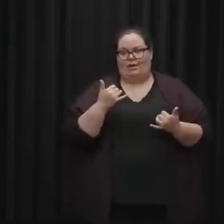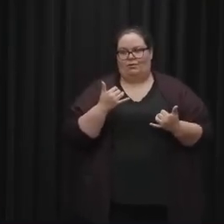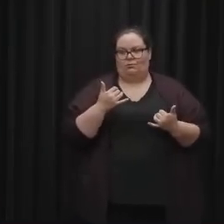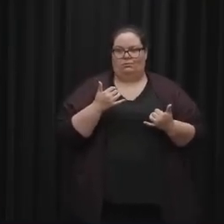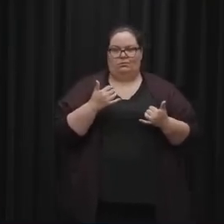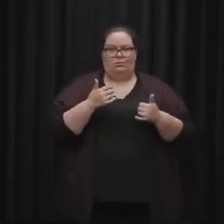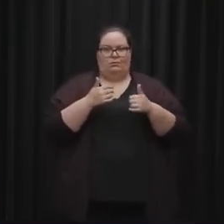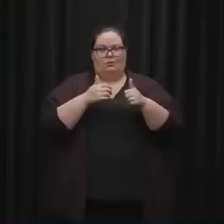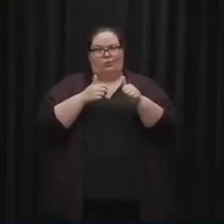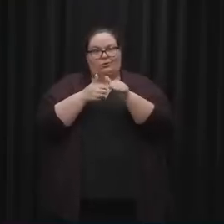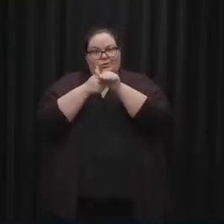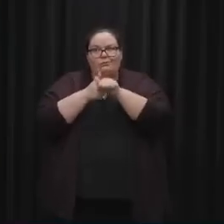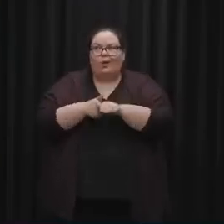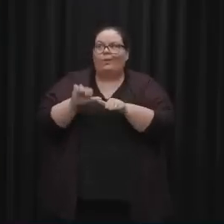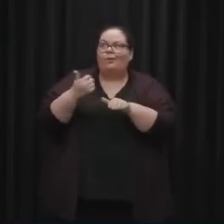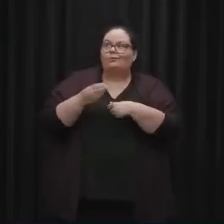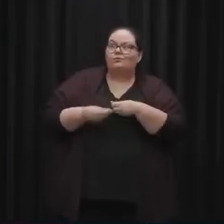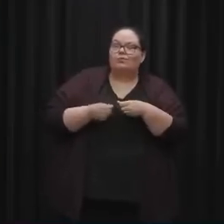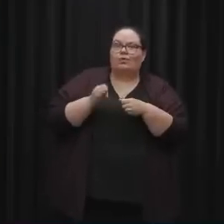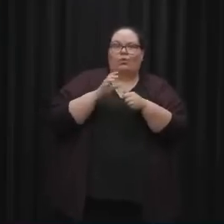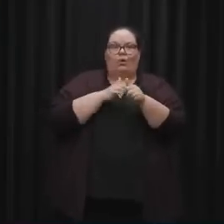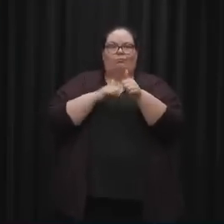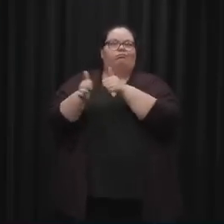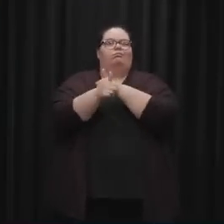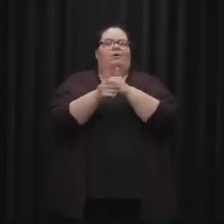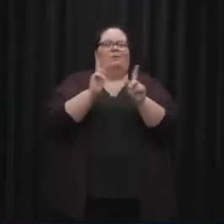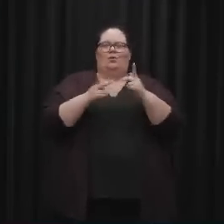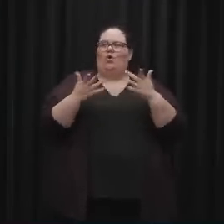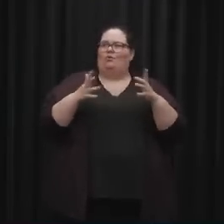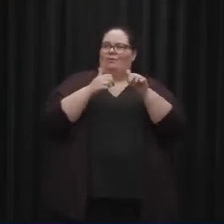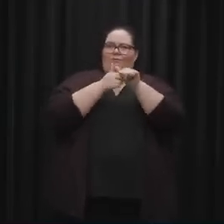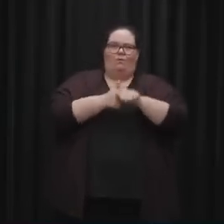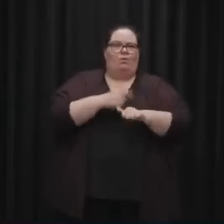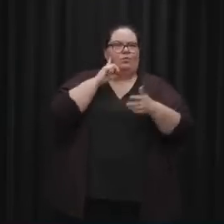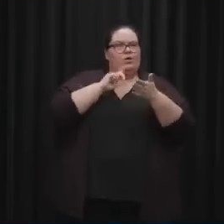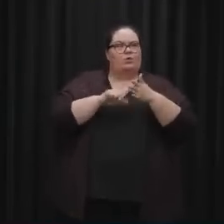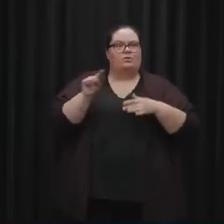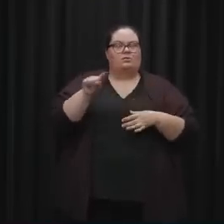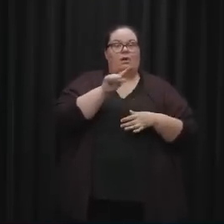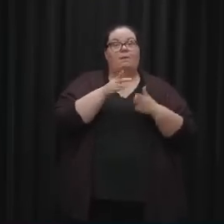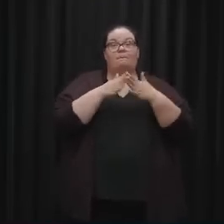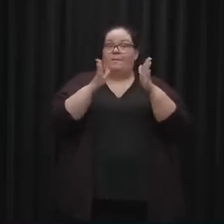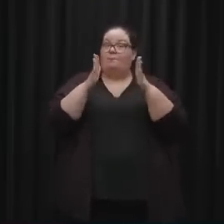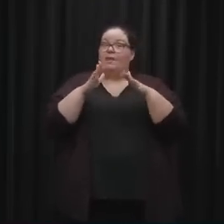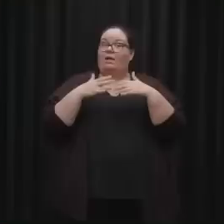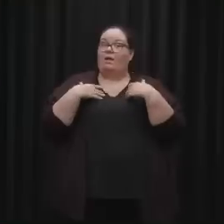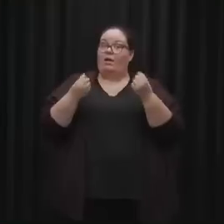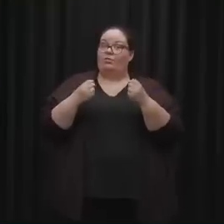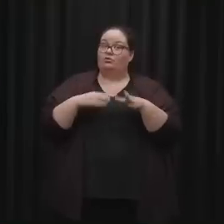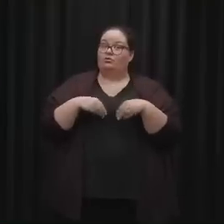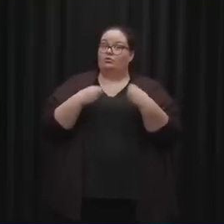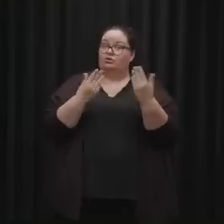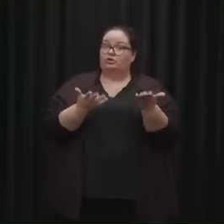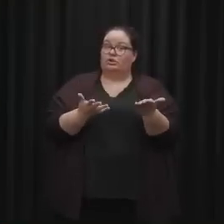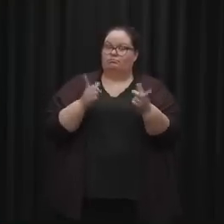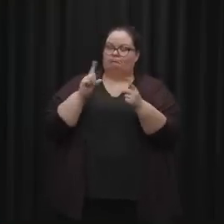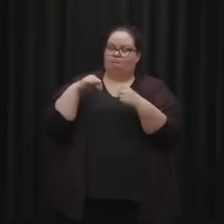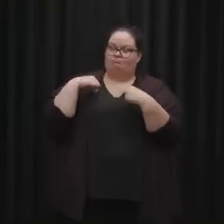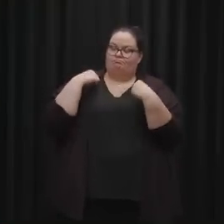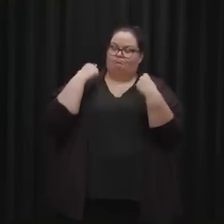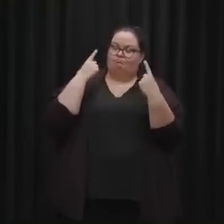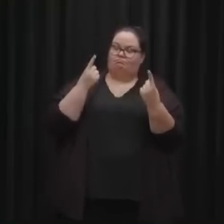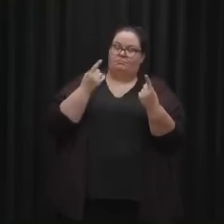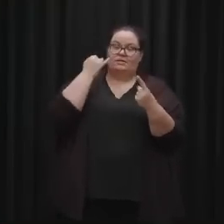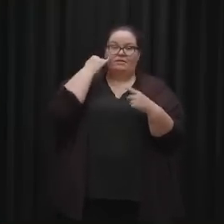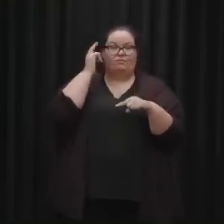out and make it mandatory, or are people already following that? Because it has been a suggestion from public health and ourselves now for months